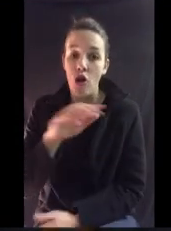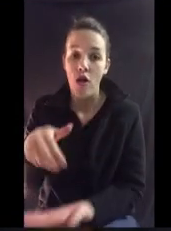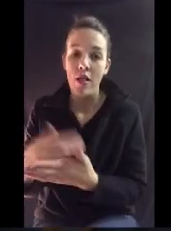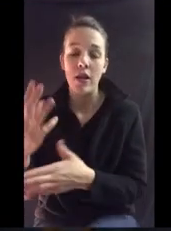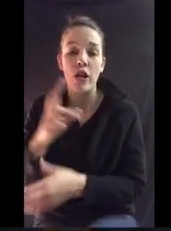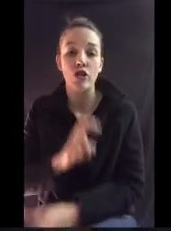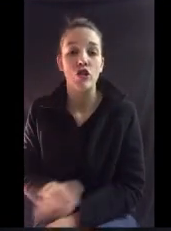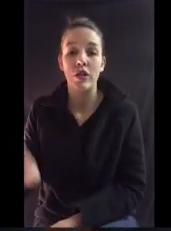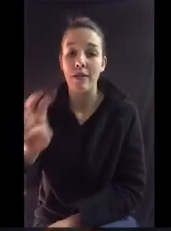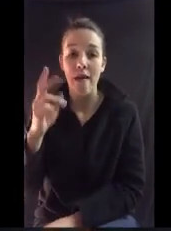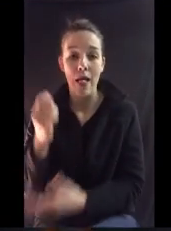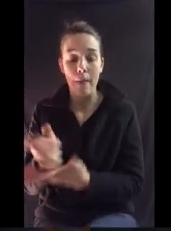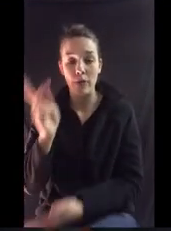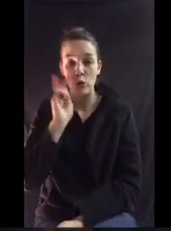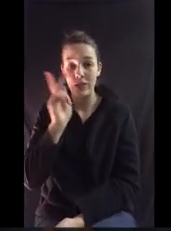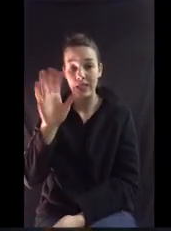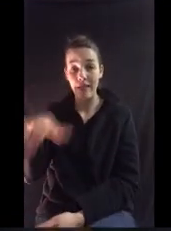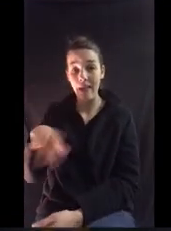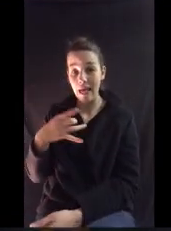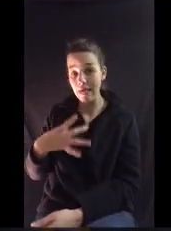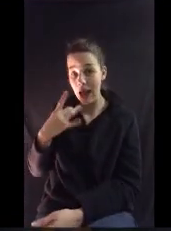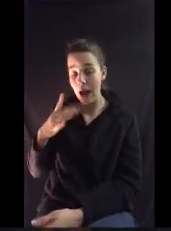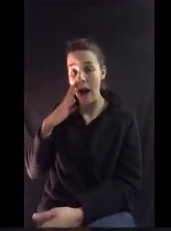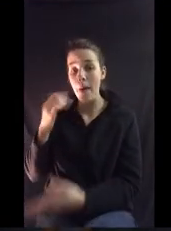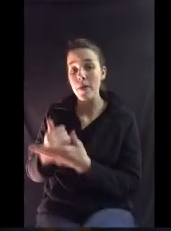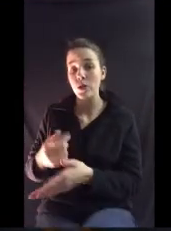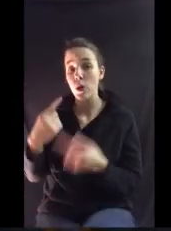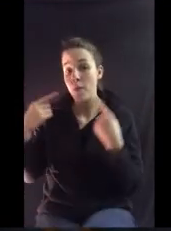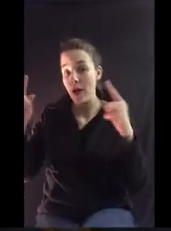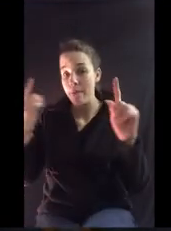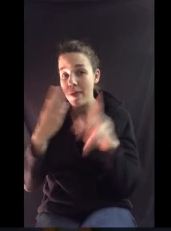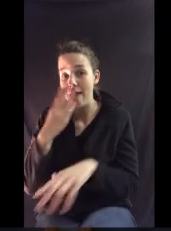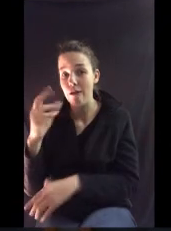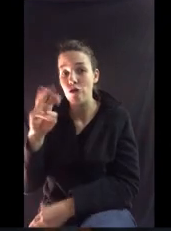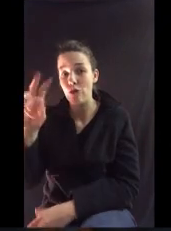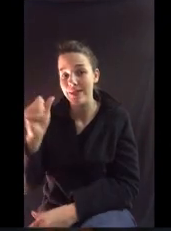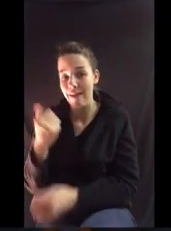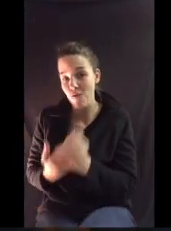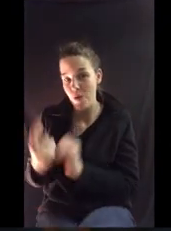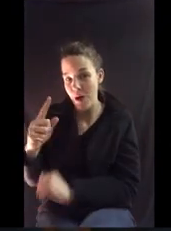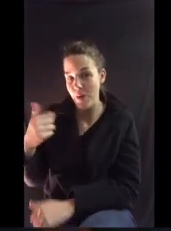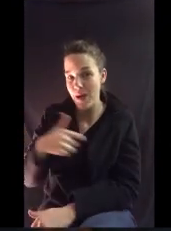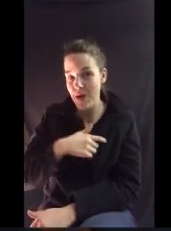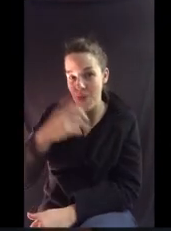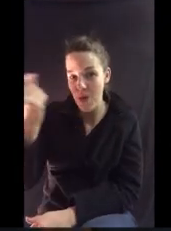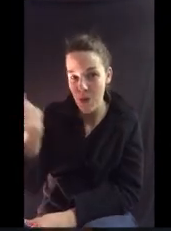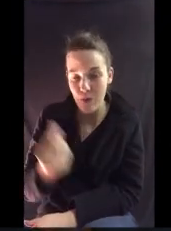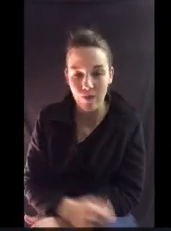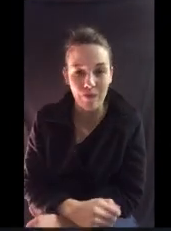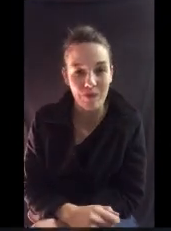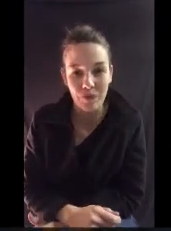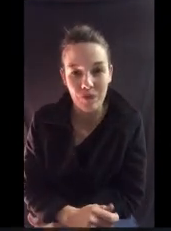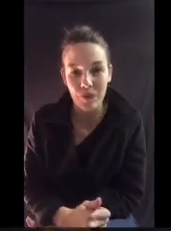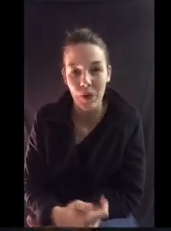So God, be with us all on our journey. Help us to see that light. Help us to proclaim that good news everywhere